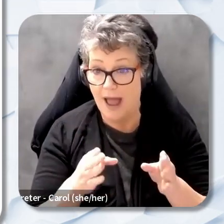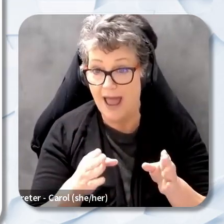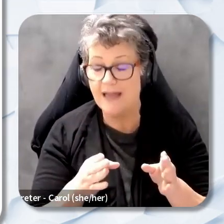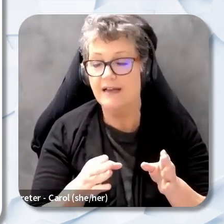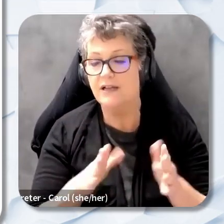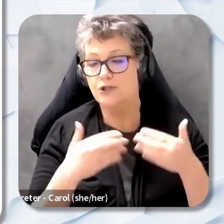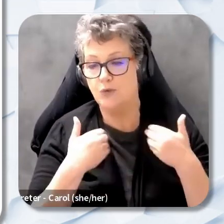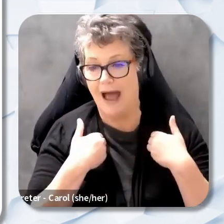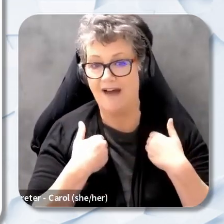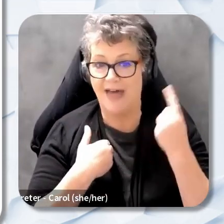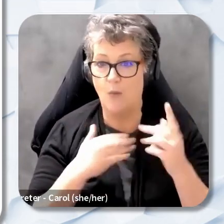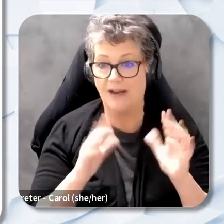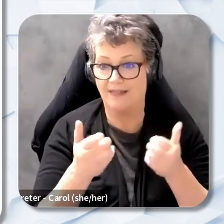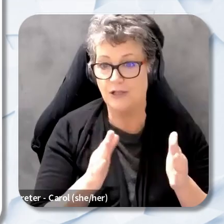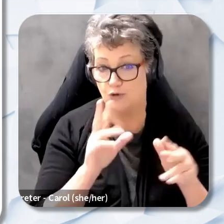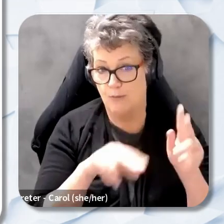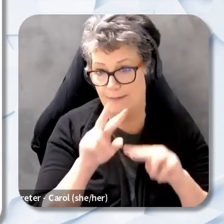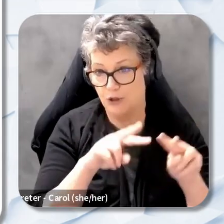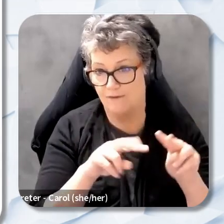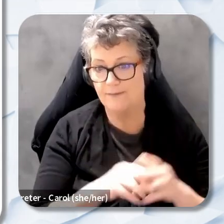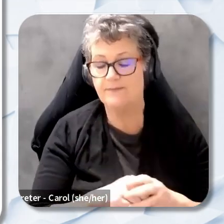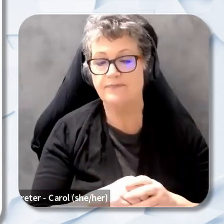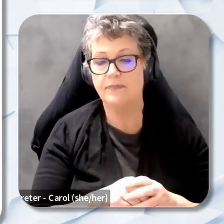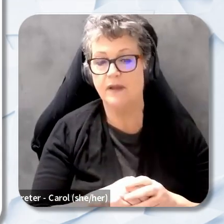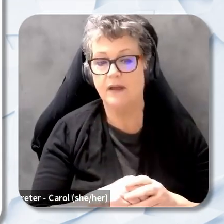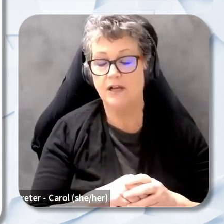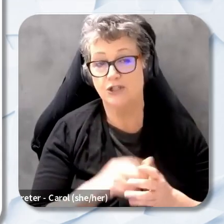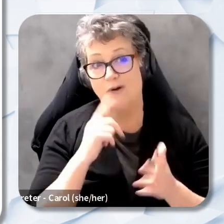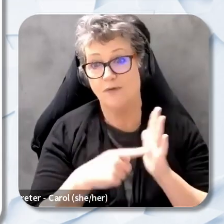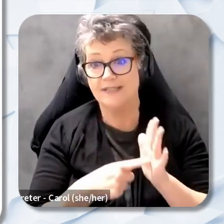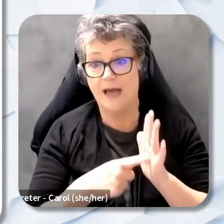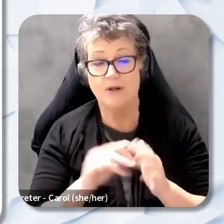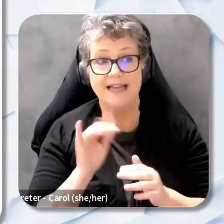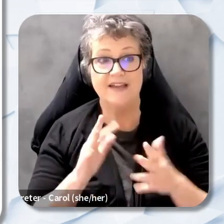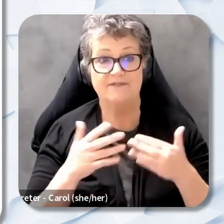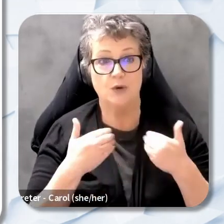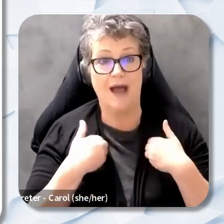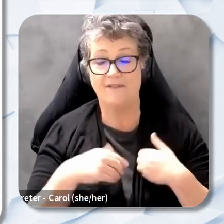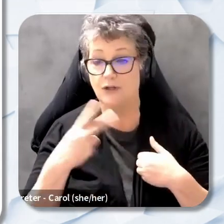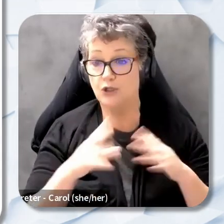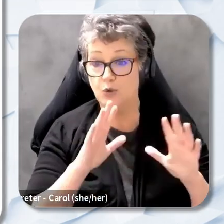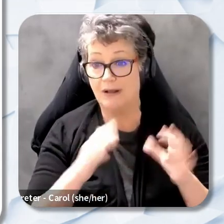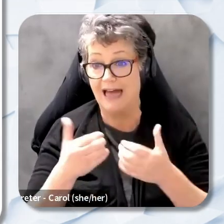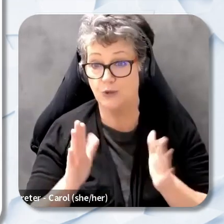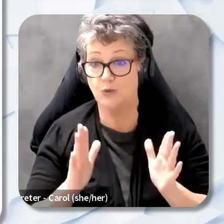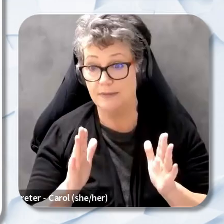to have the 1 classroom observed. For example, if you have a 2 classroom